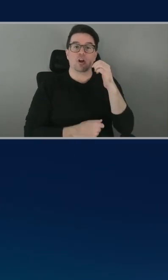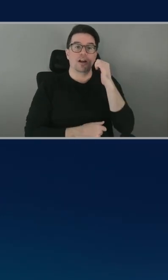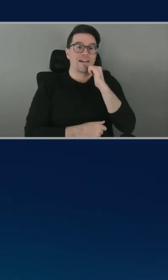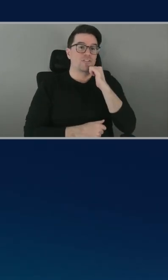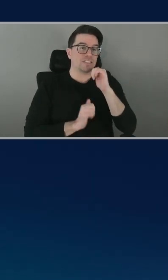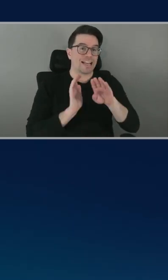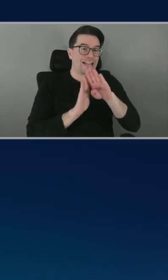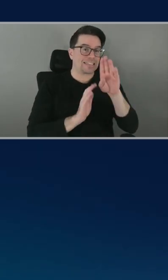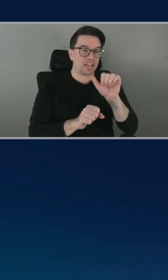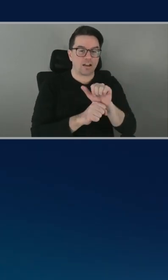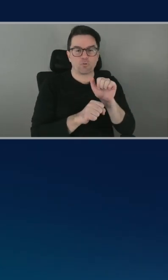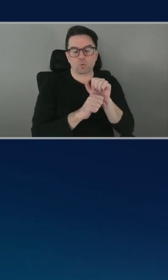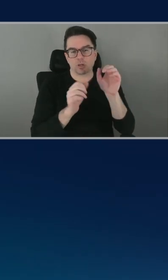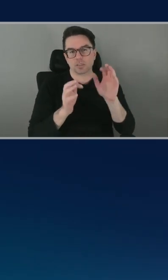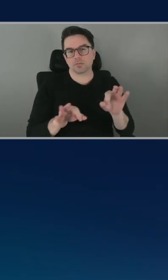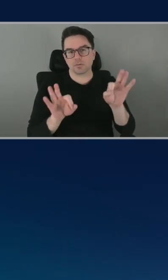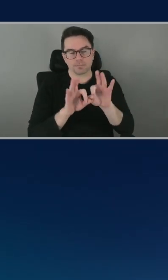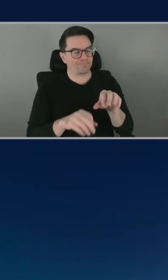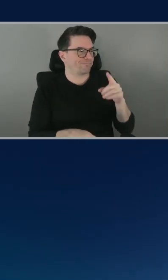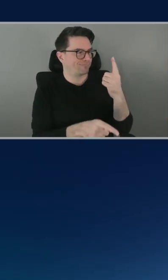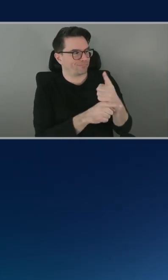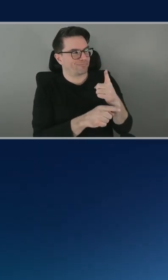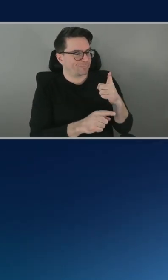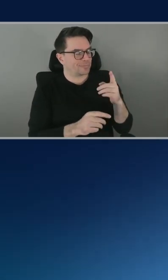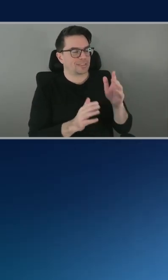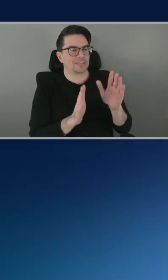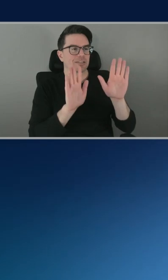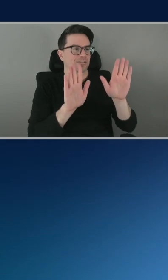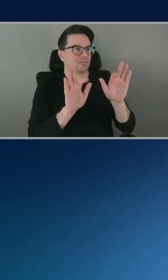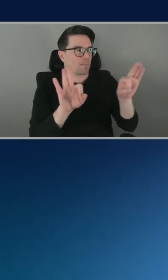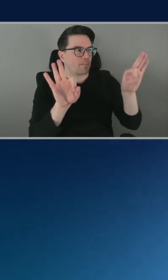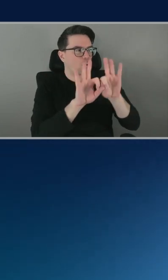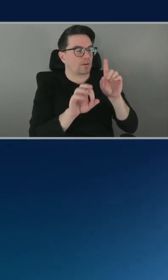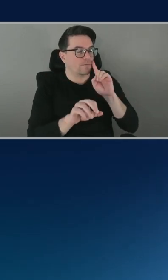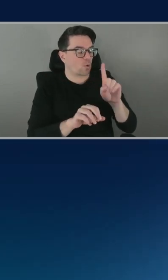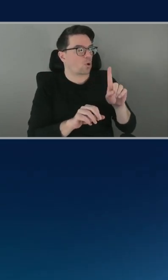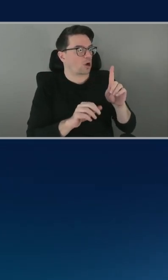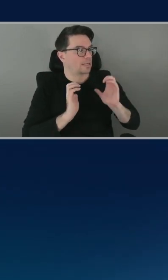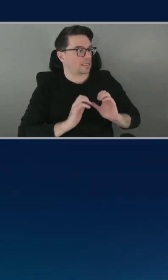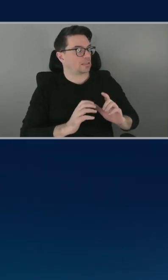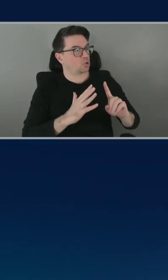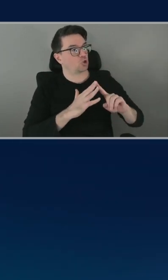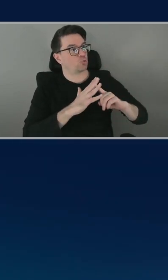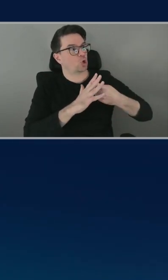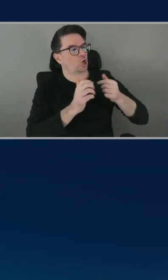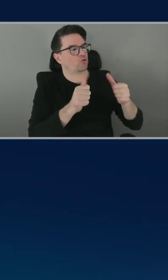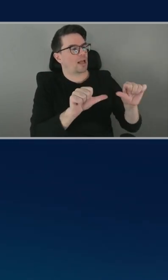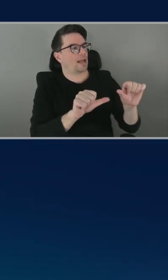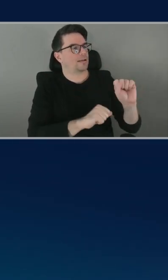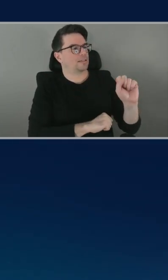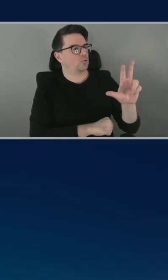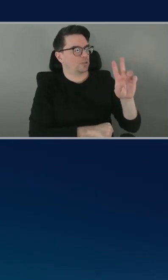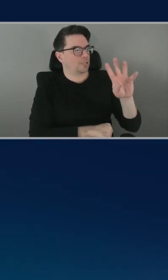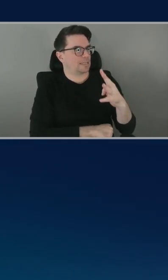huge simplification for customers to just get started and try out S3 tables, and that was our goal here. So I'm just going to pop back over to